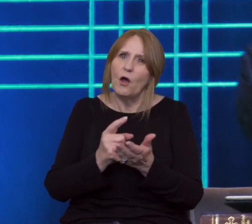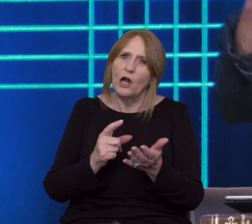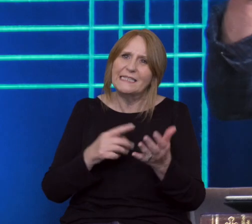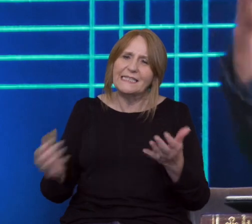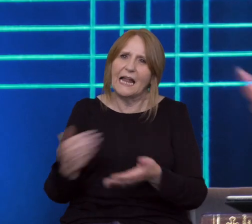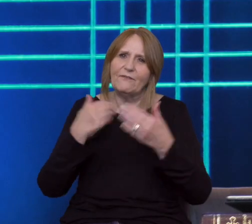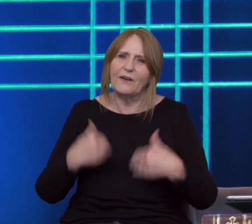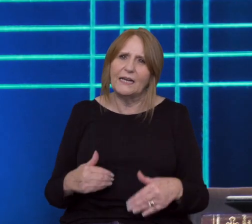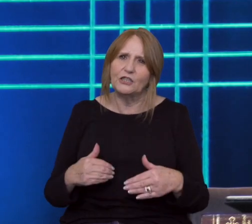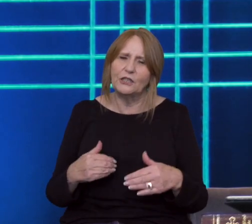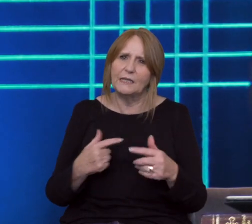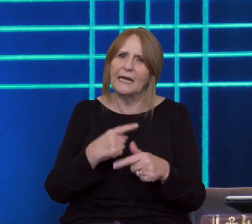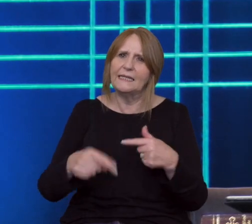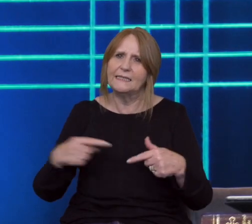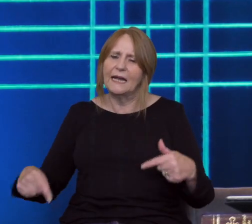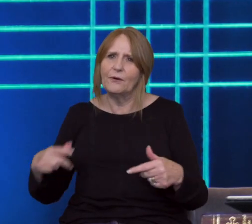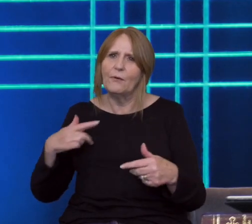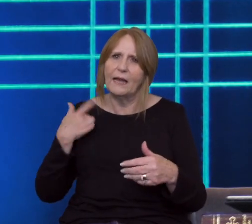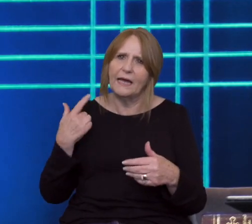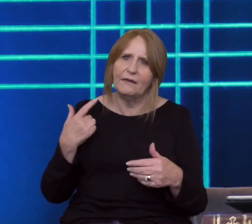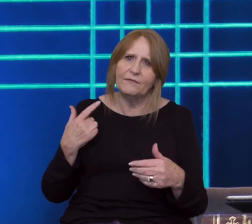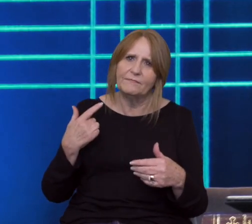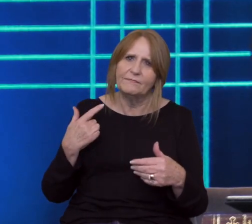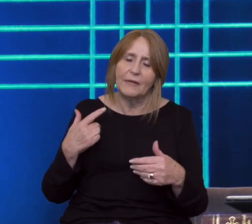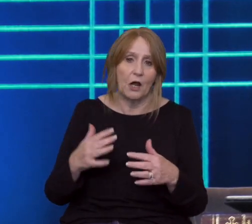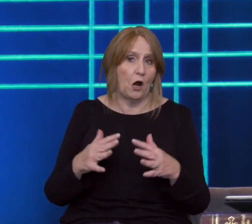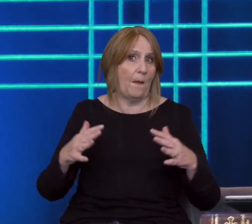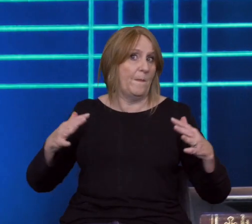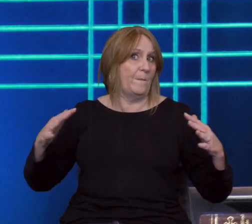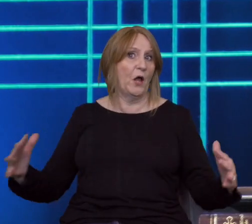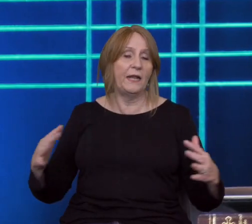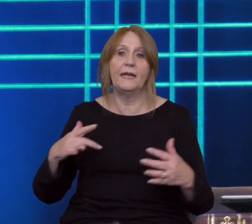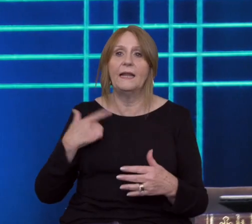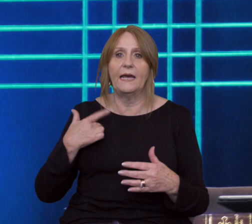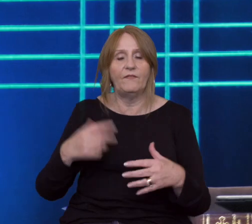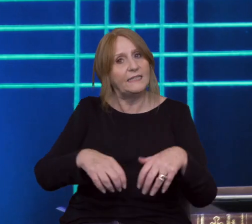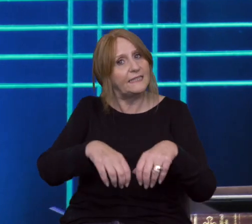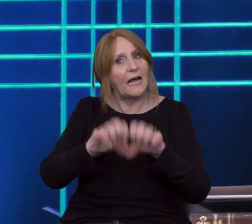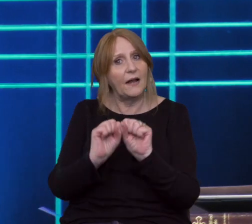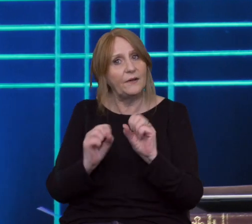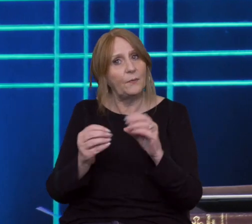and even our abundant life started with God.